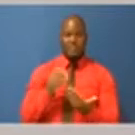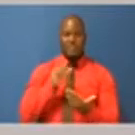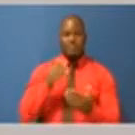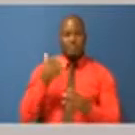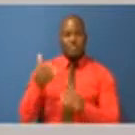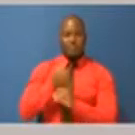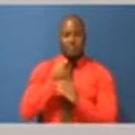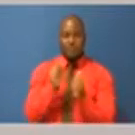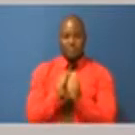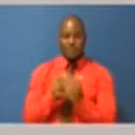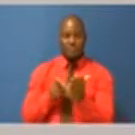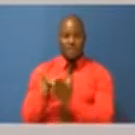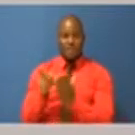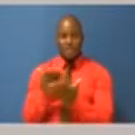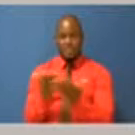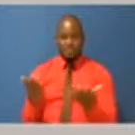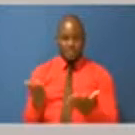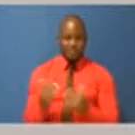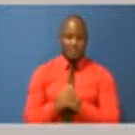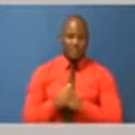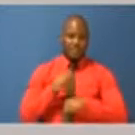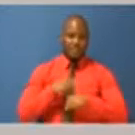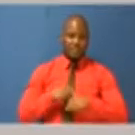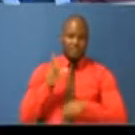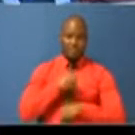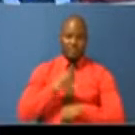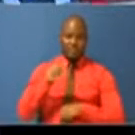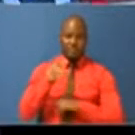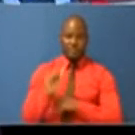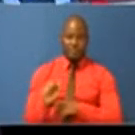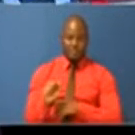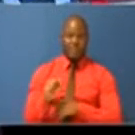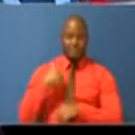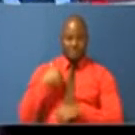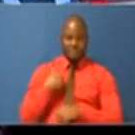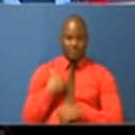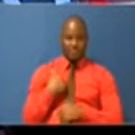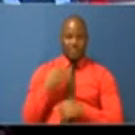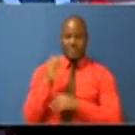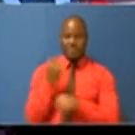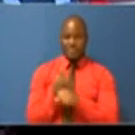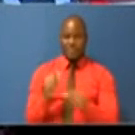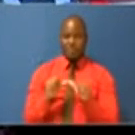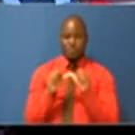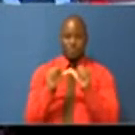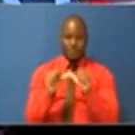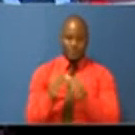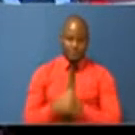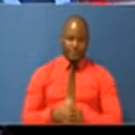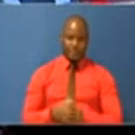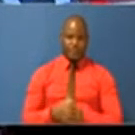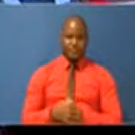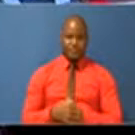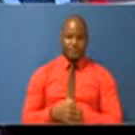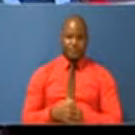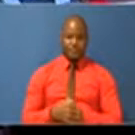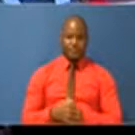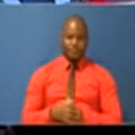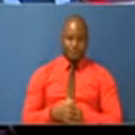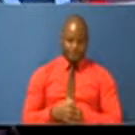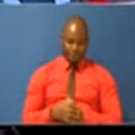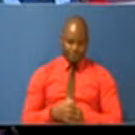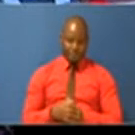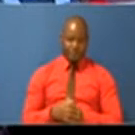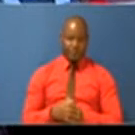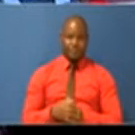finally be able to buy a car it's through providing something well but i added 30 seconds to proceed okay thank you it's through